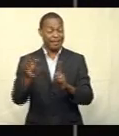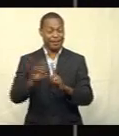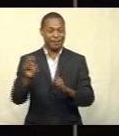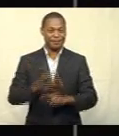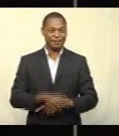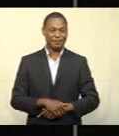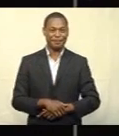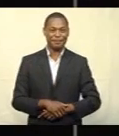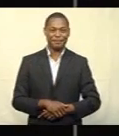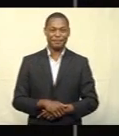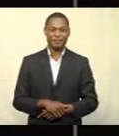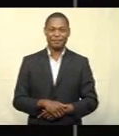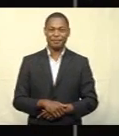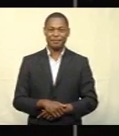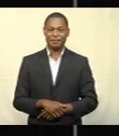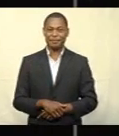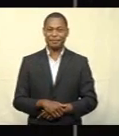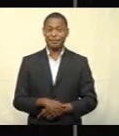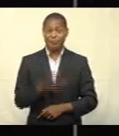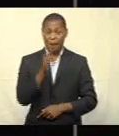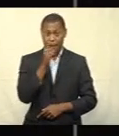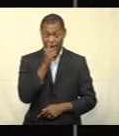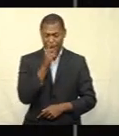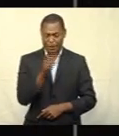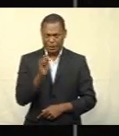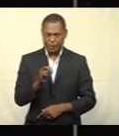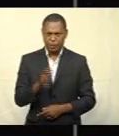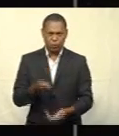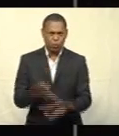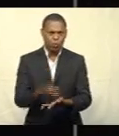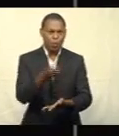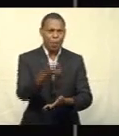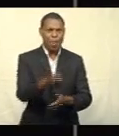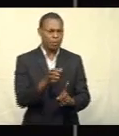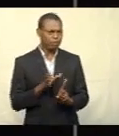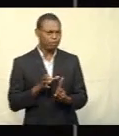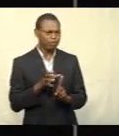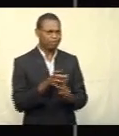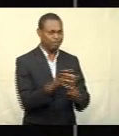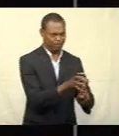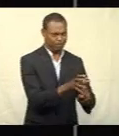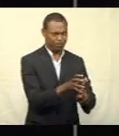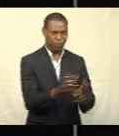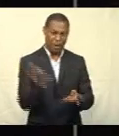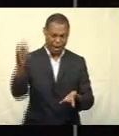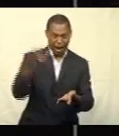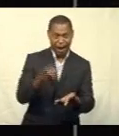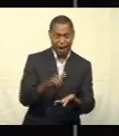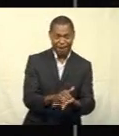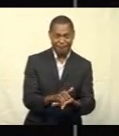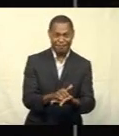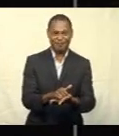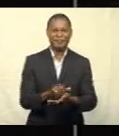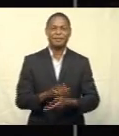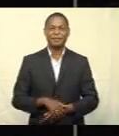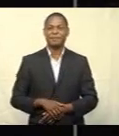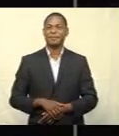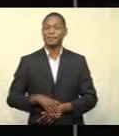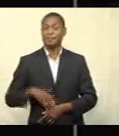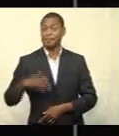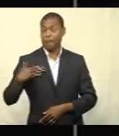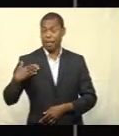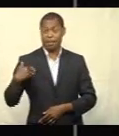Minaka Koroi, Fijians must pay the cost of quarantine after they arrive on repatriation flights. Health Minister Dr.